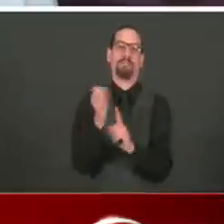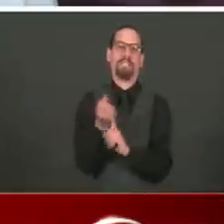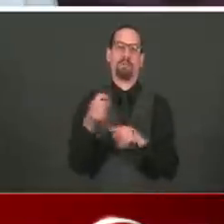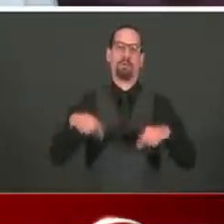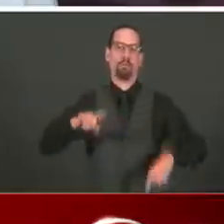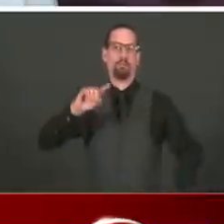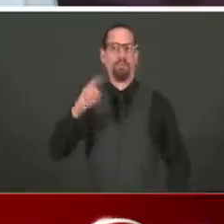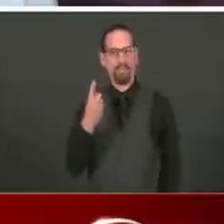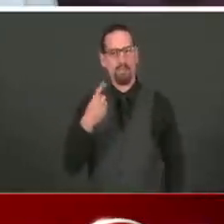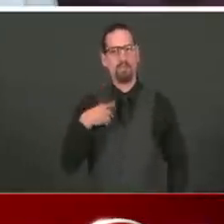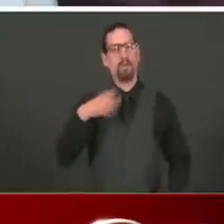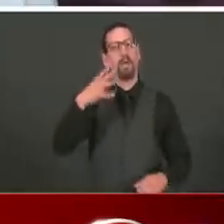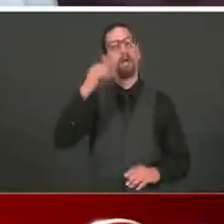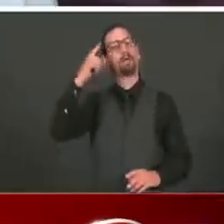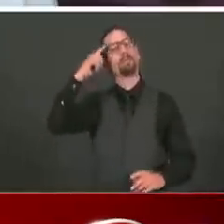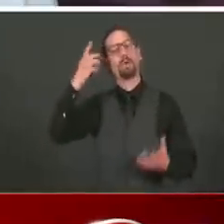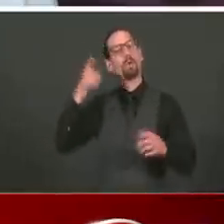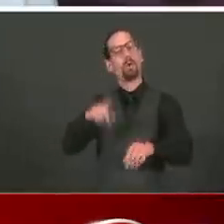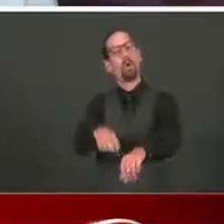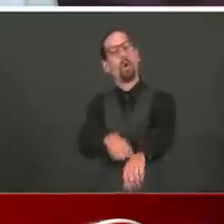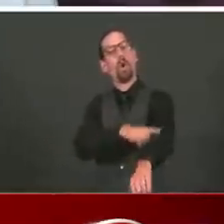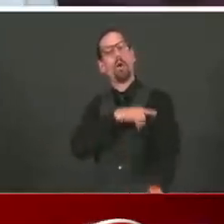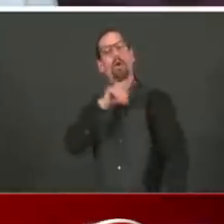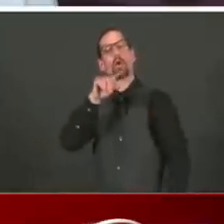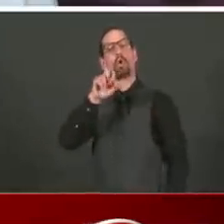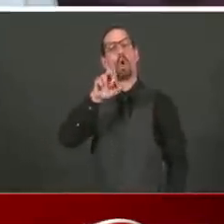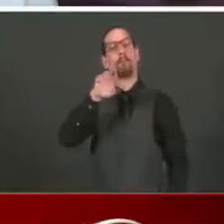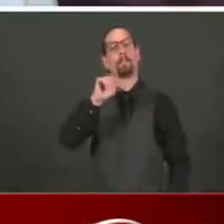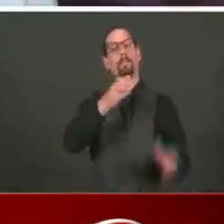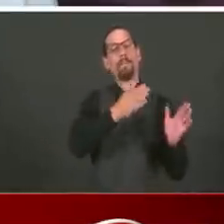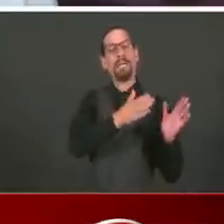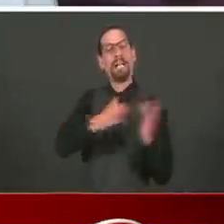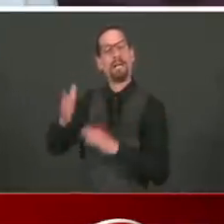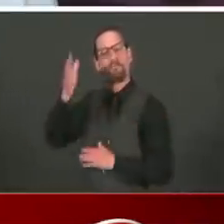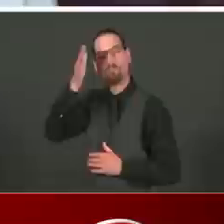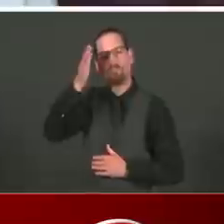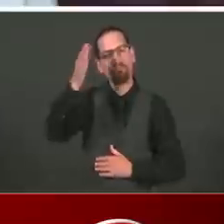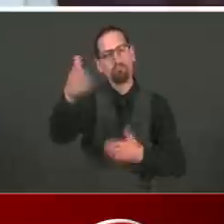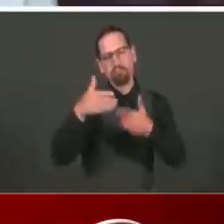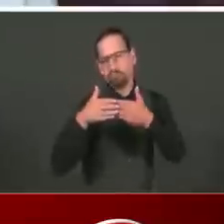long-term solution, and I look forward to working with the legislature to do that.